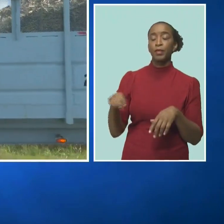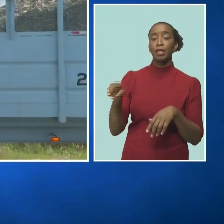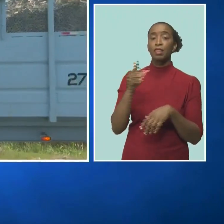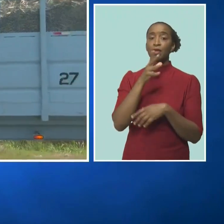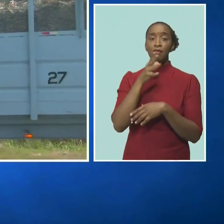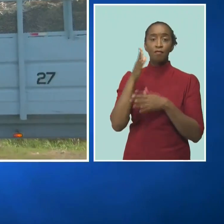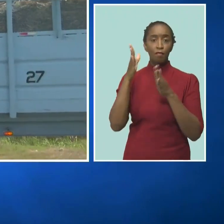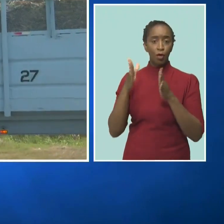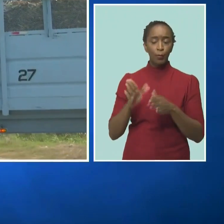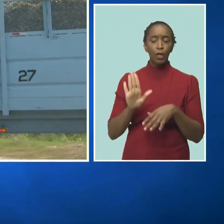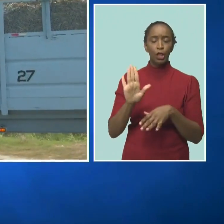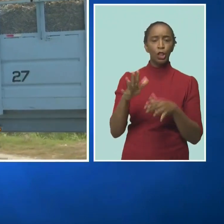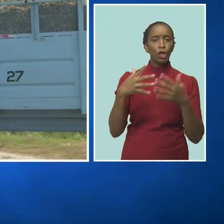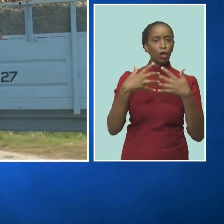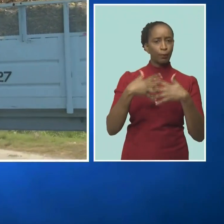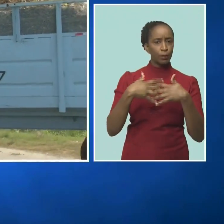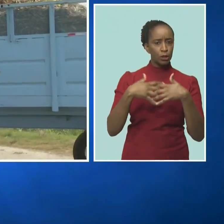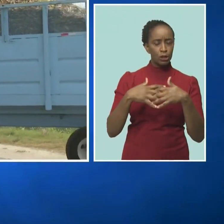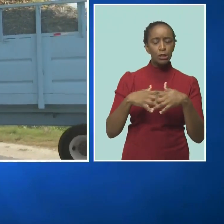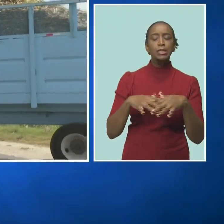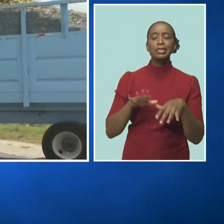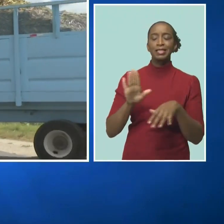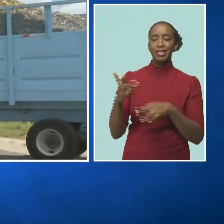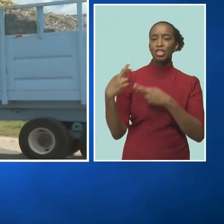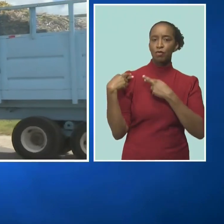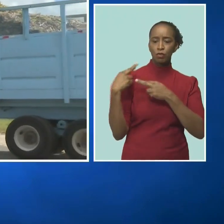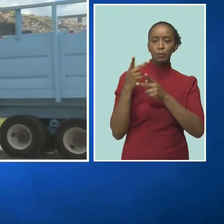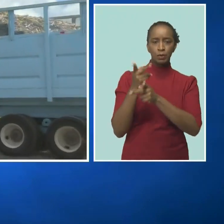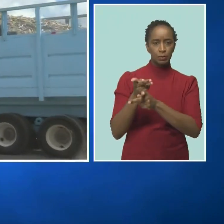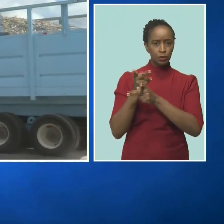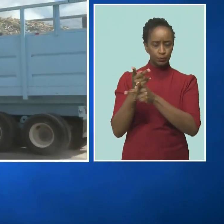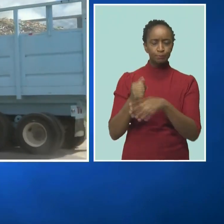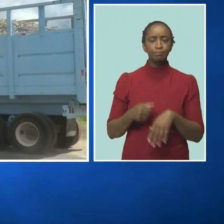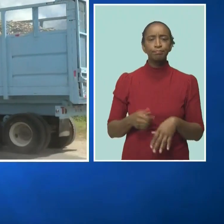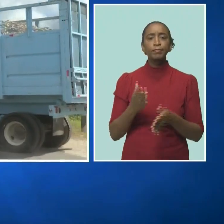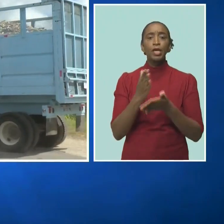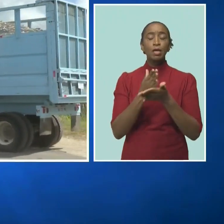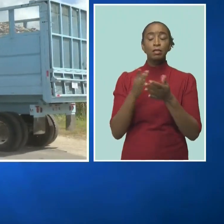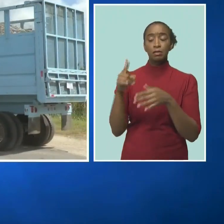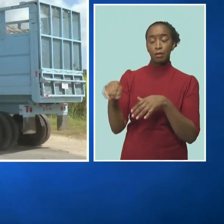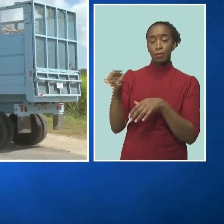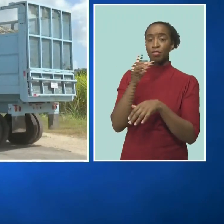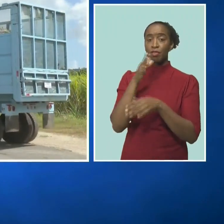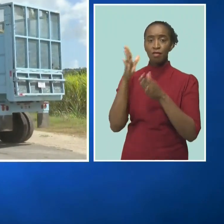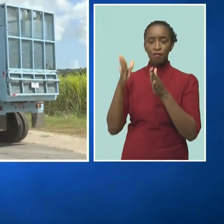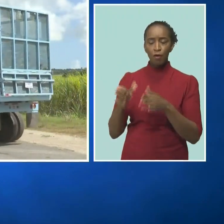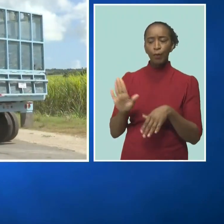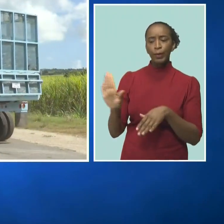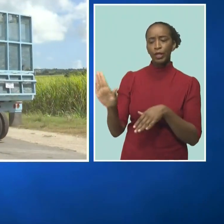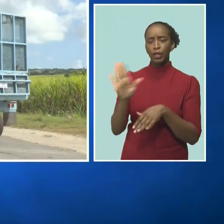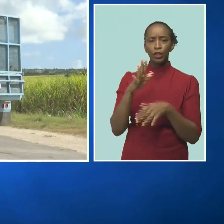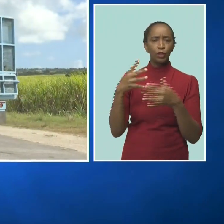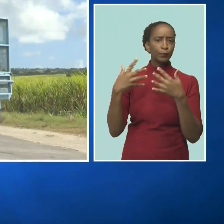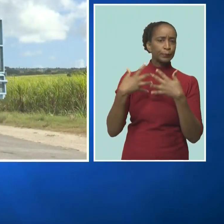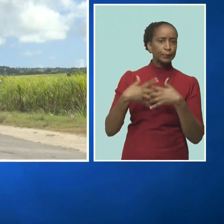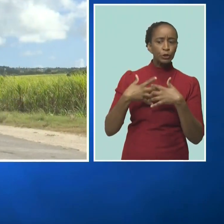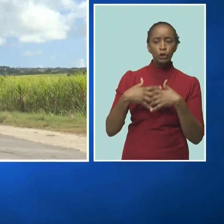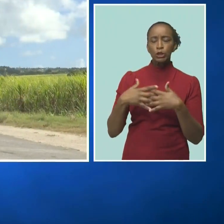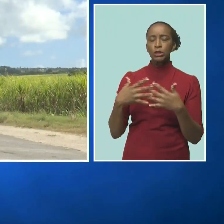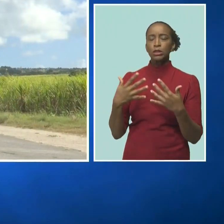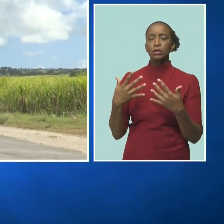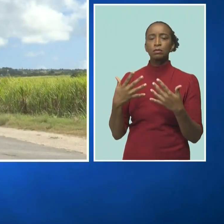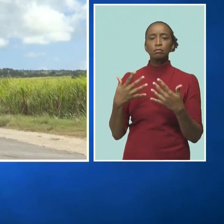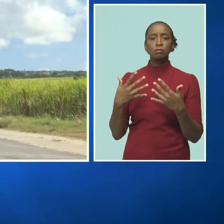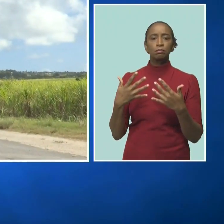There are still a couple of farmers out there who are getting their equipment in order. When I say equipment, I'm talking about